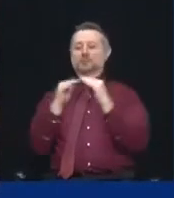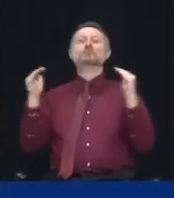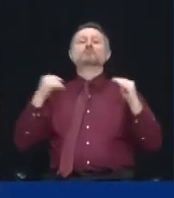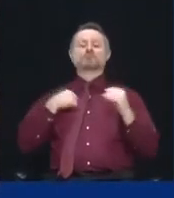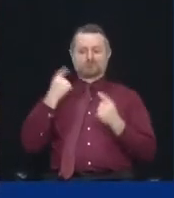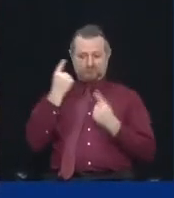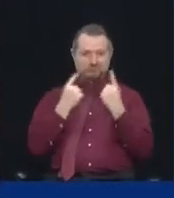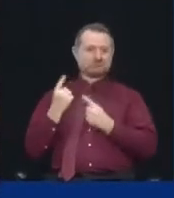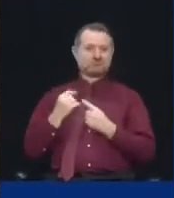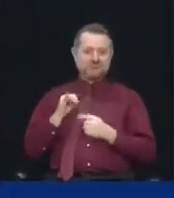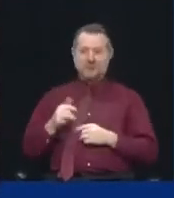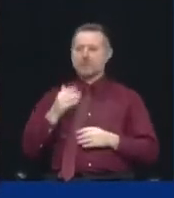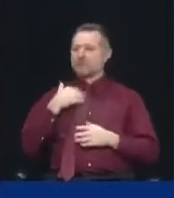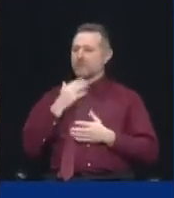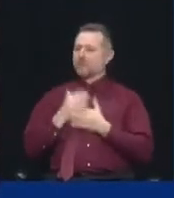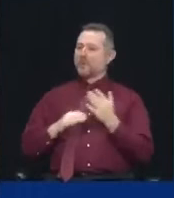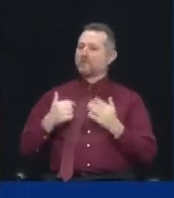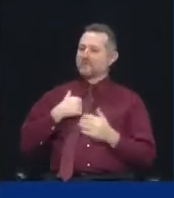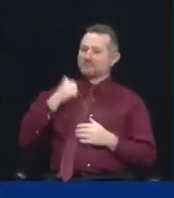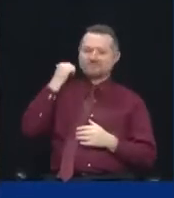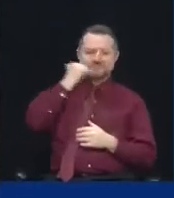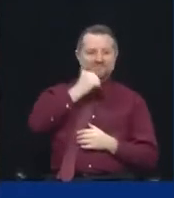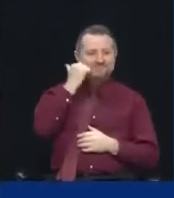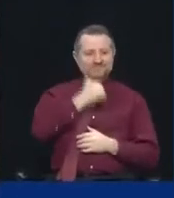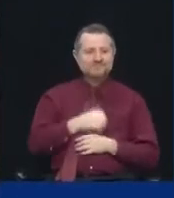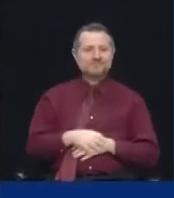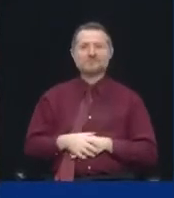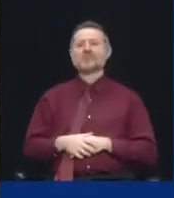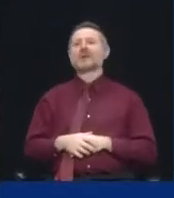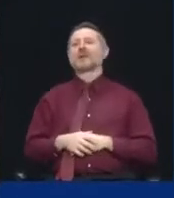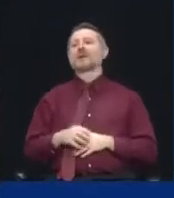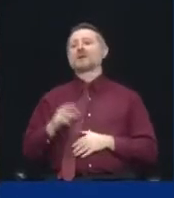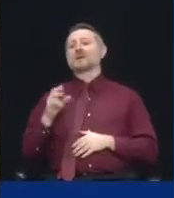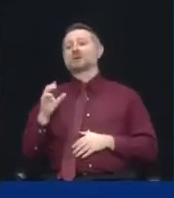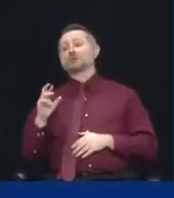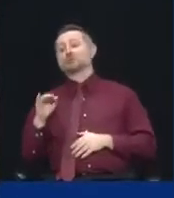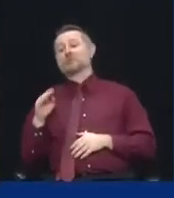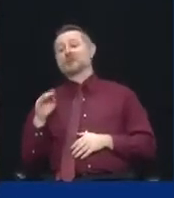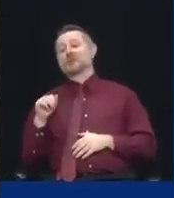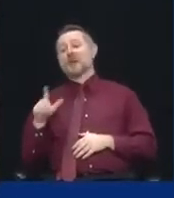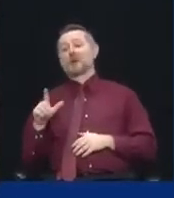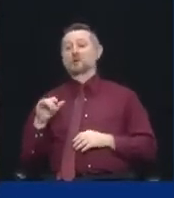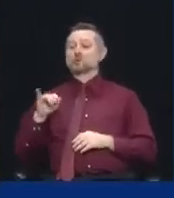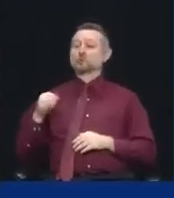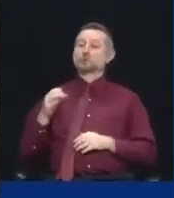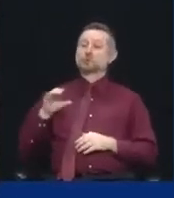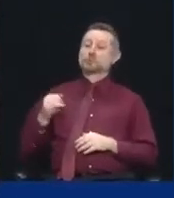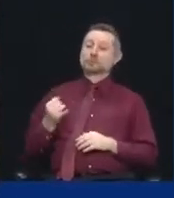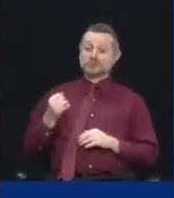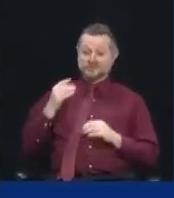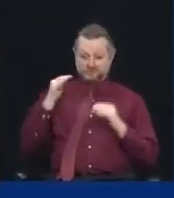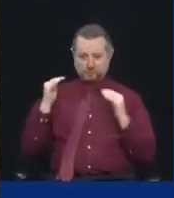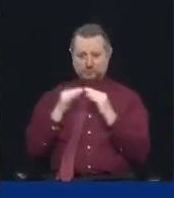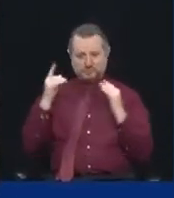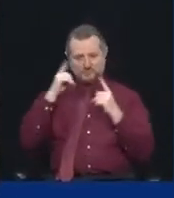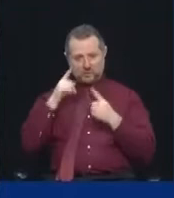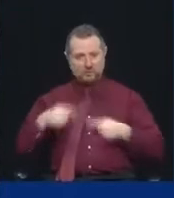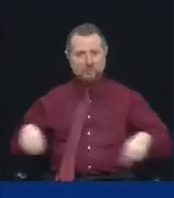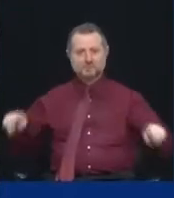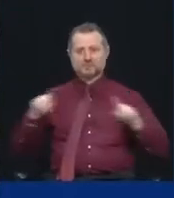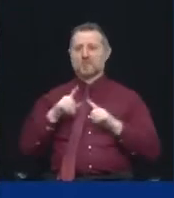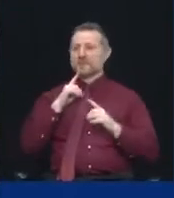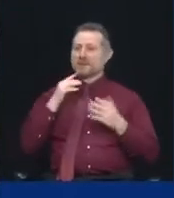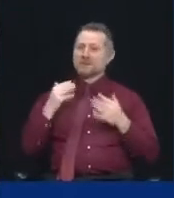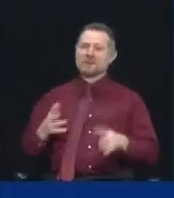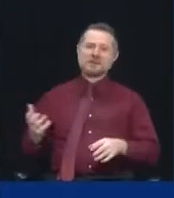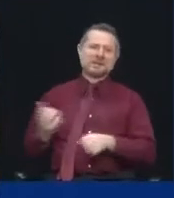we do, and criminal justice is really justice for all. So again, get vaccinated, roll up your sleeves. We'll be right here